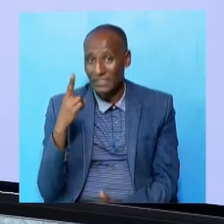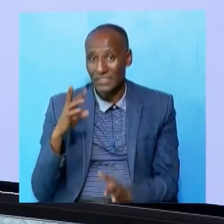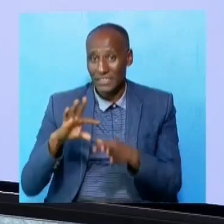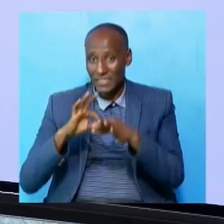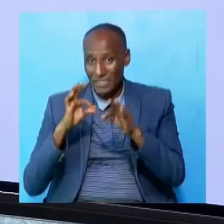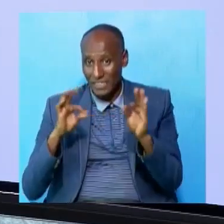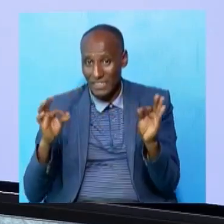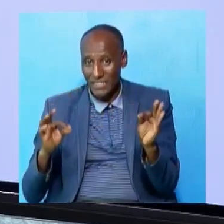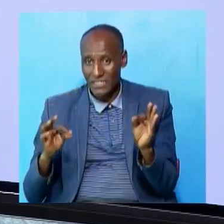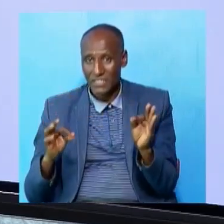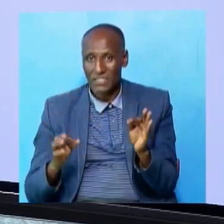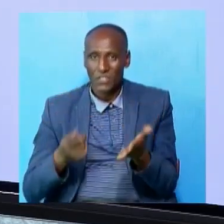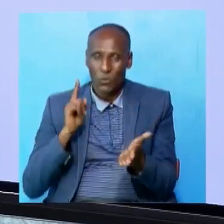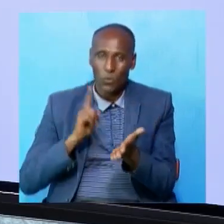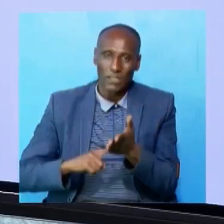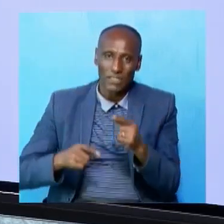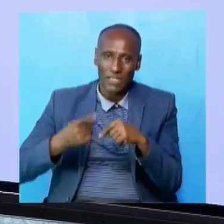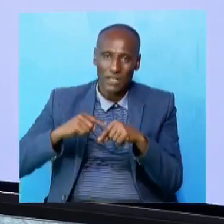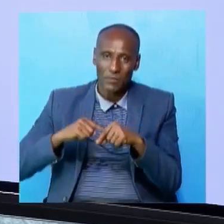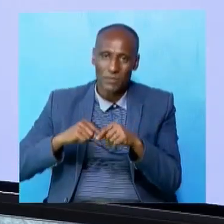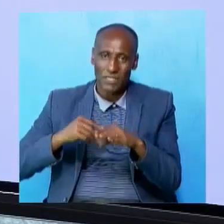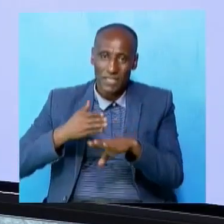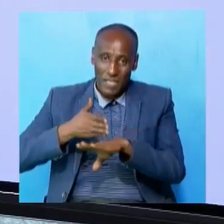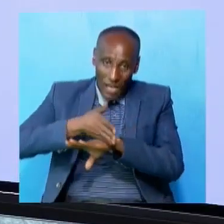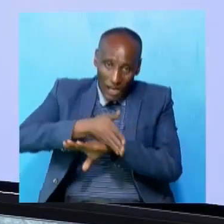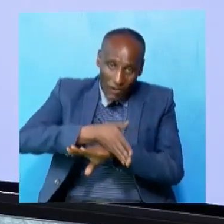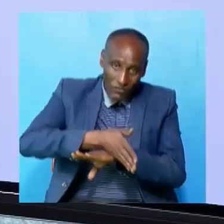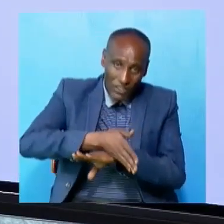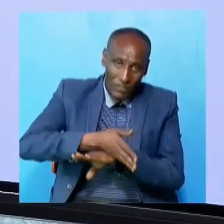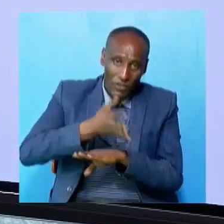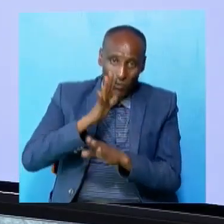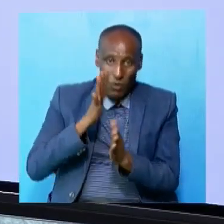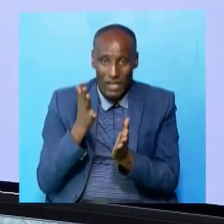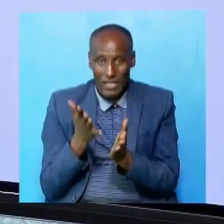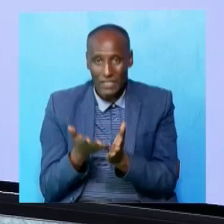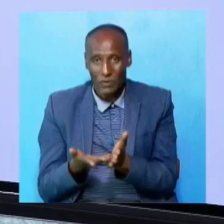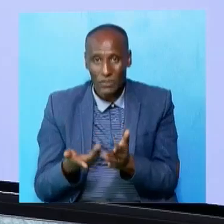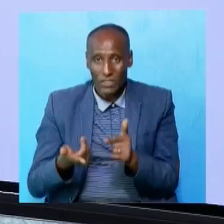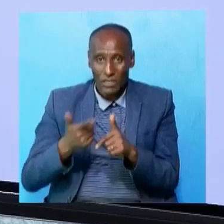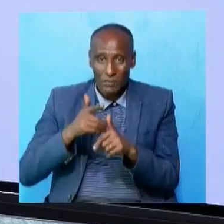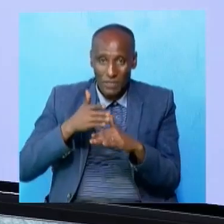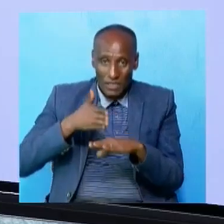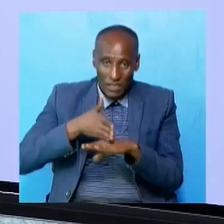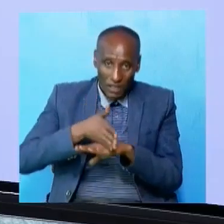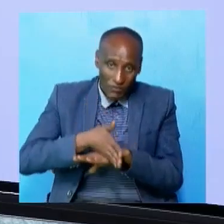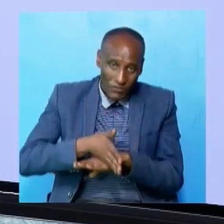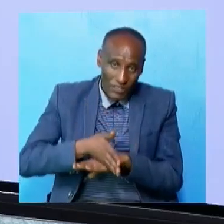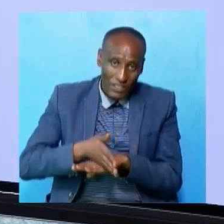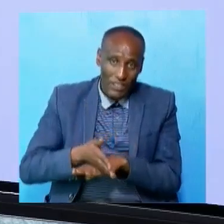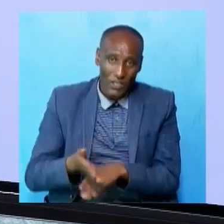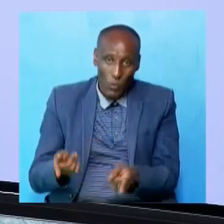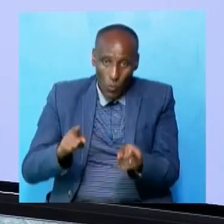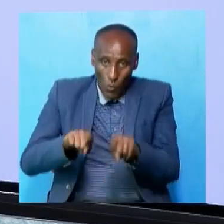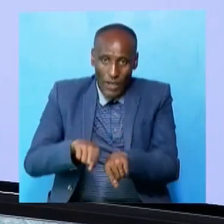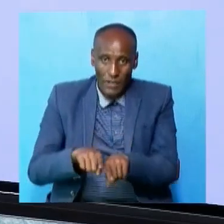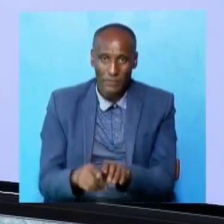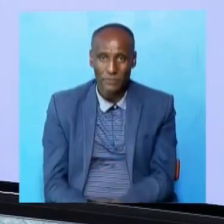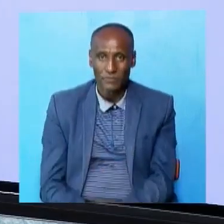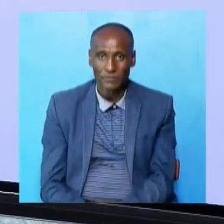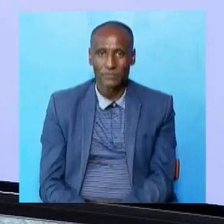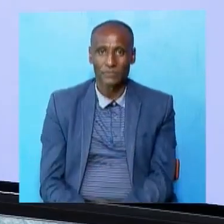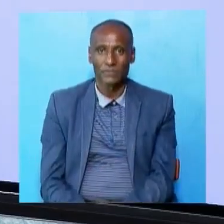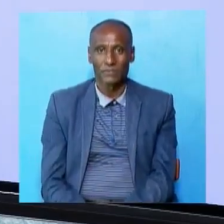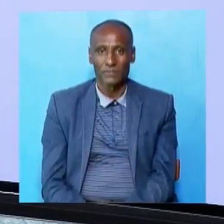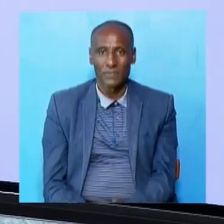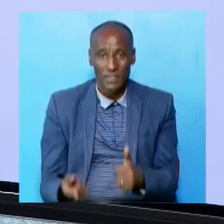what comes after while and what comes after when. Let's focus. The